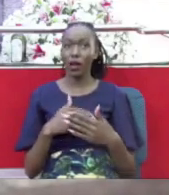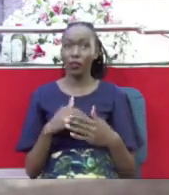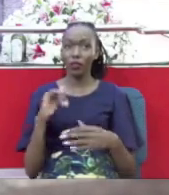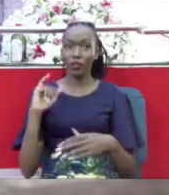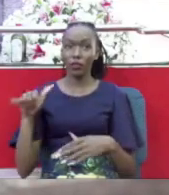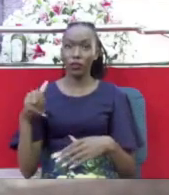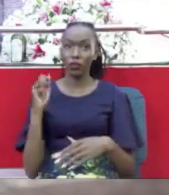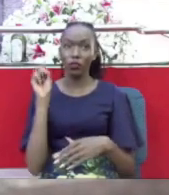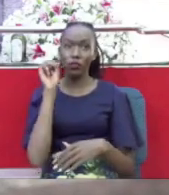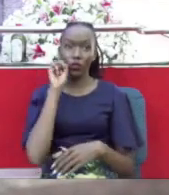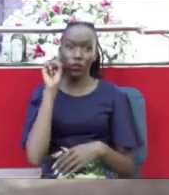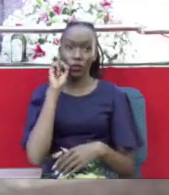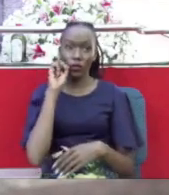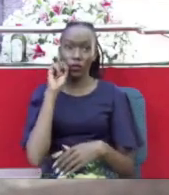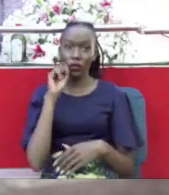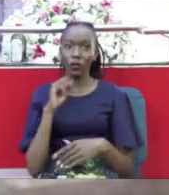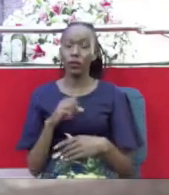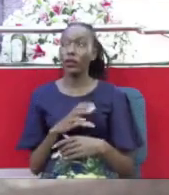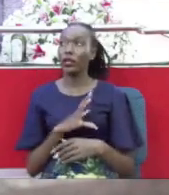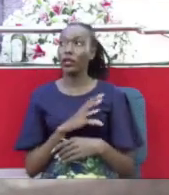elders who had seen what the Lord had done,